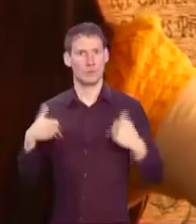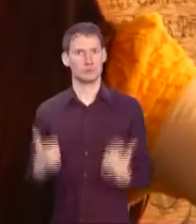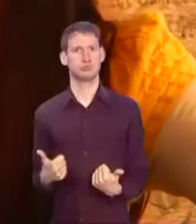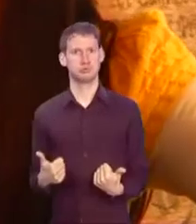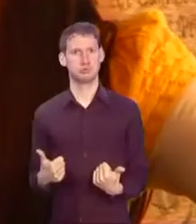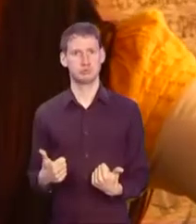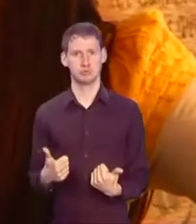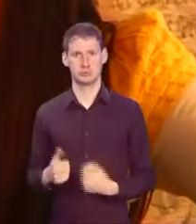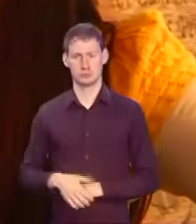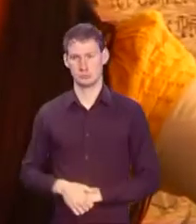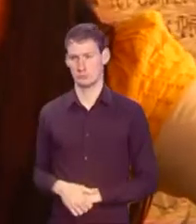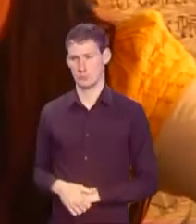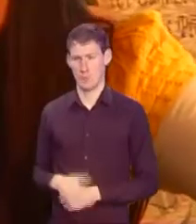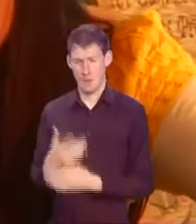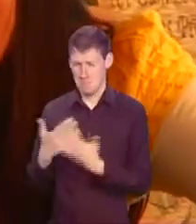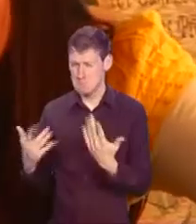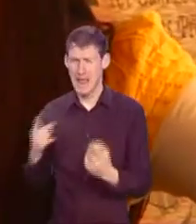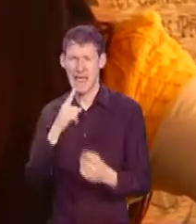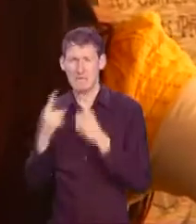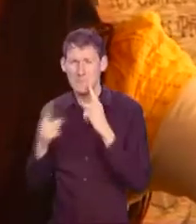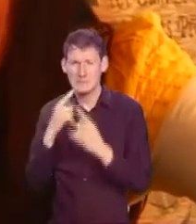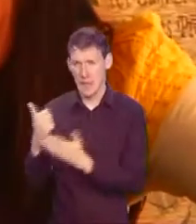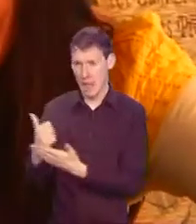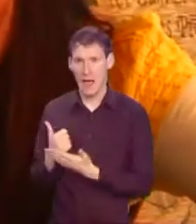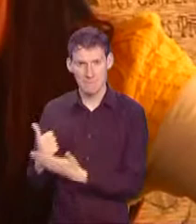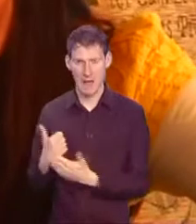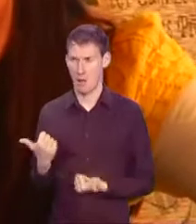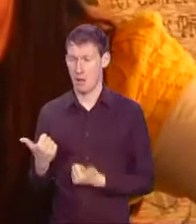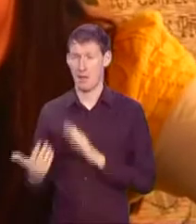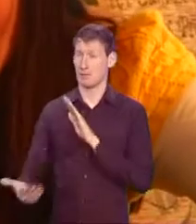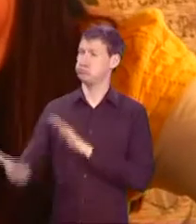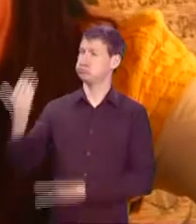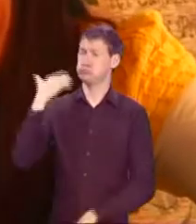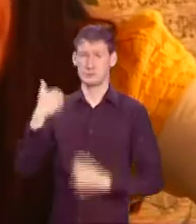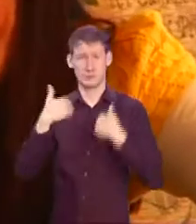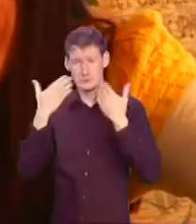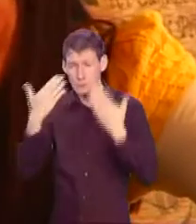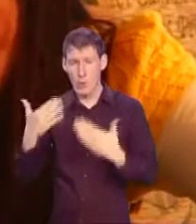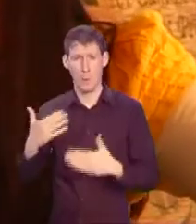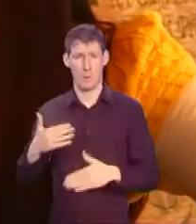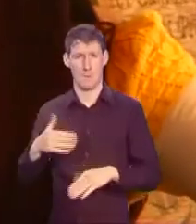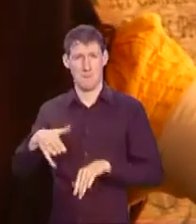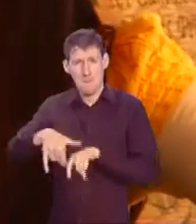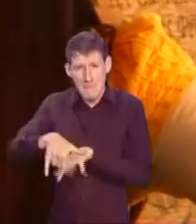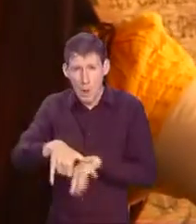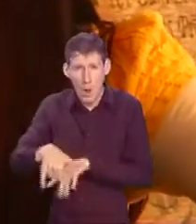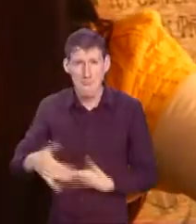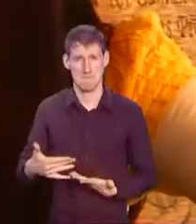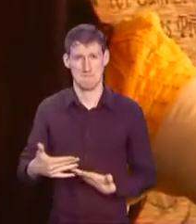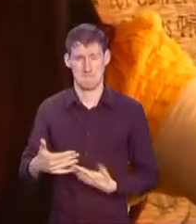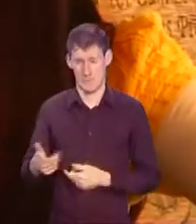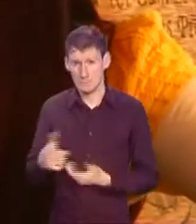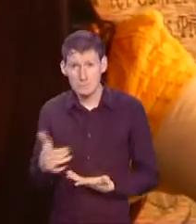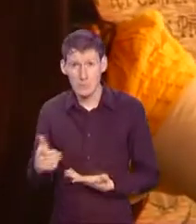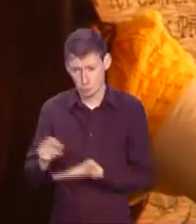time. All the advice and information we got. If only we'd known about text phones,